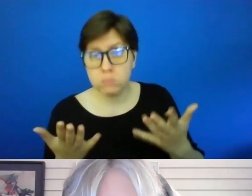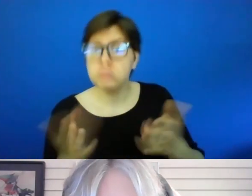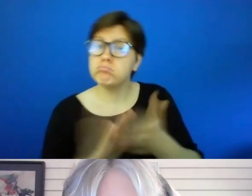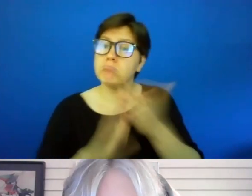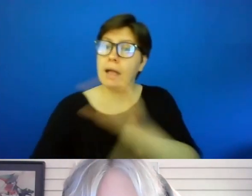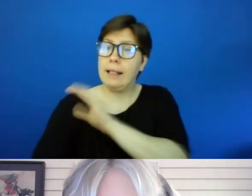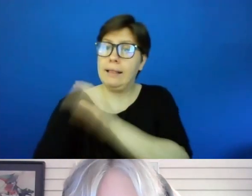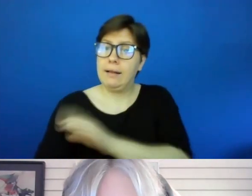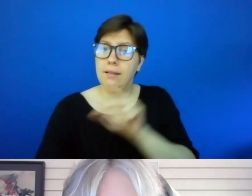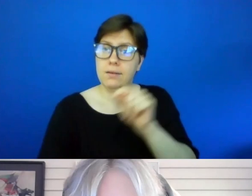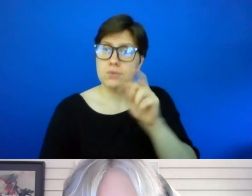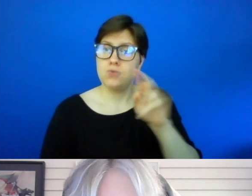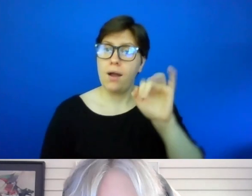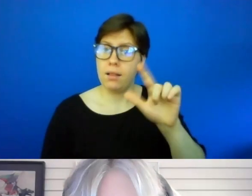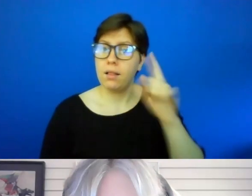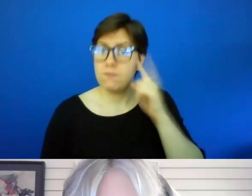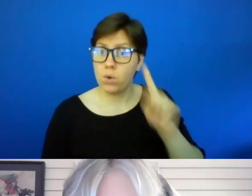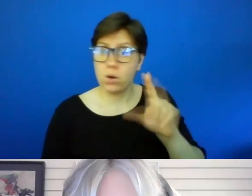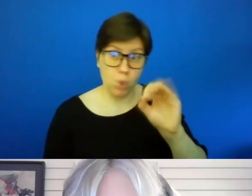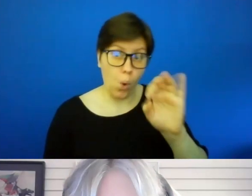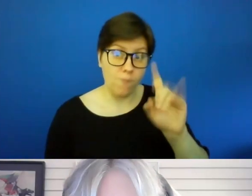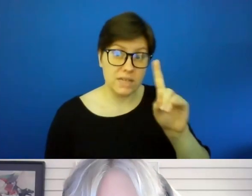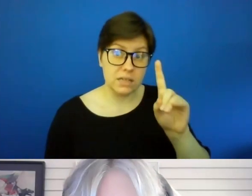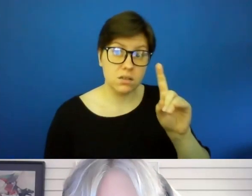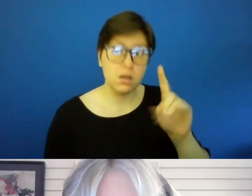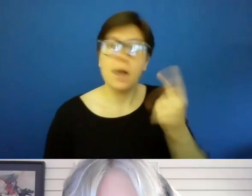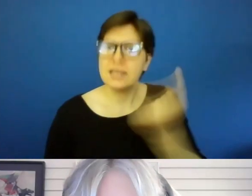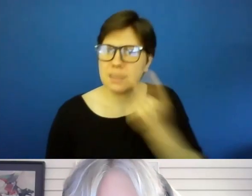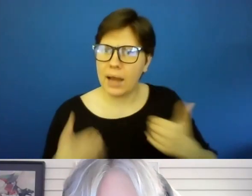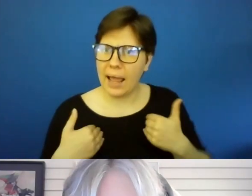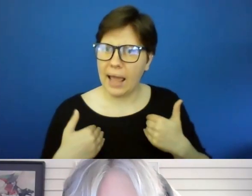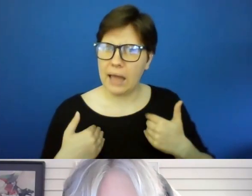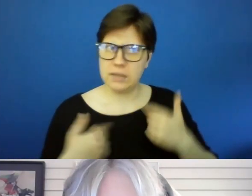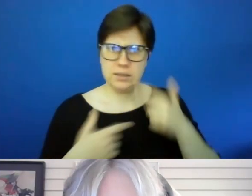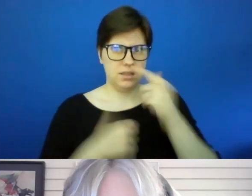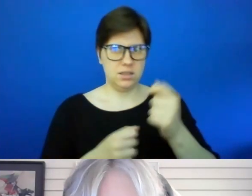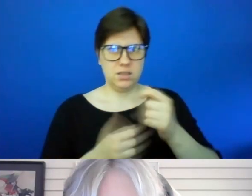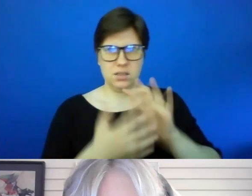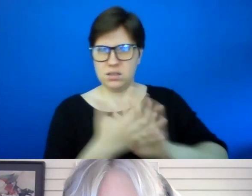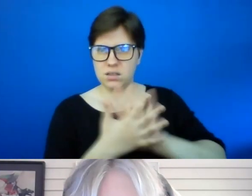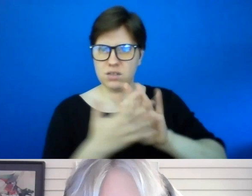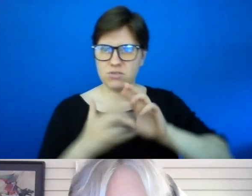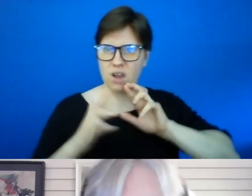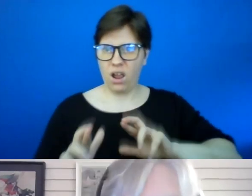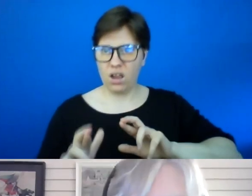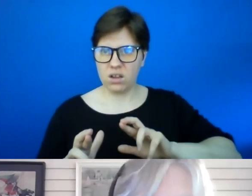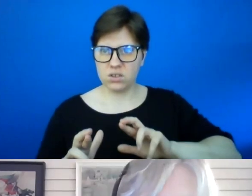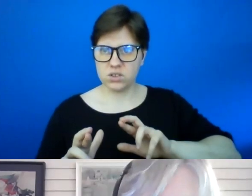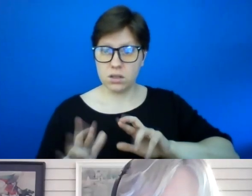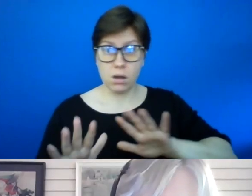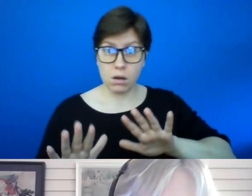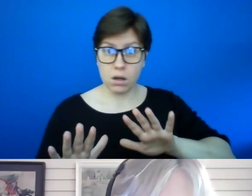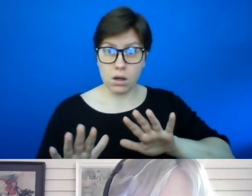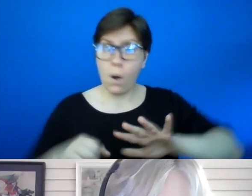for the COVID vaccine and someone had a mysterious reaction. The whole